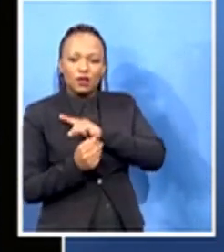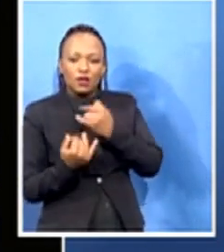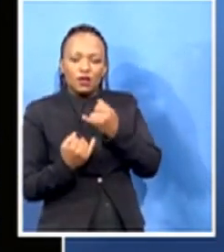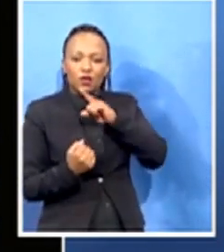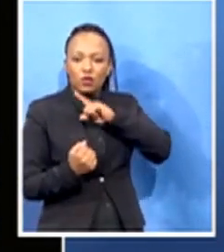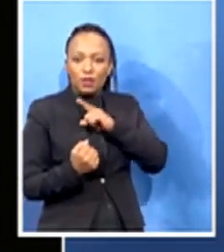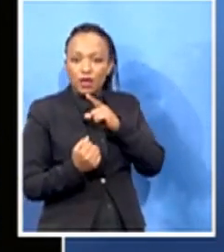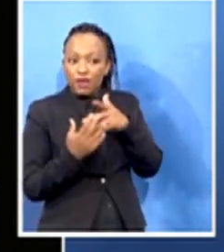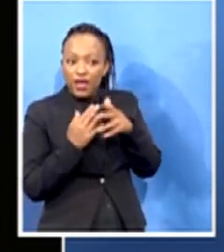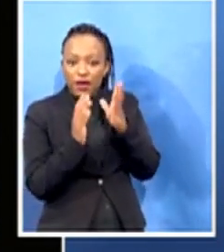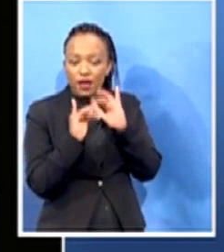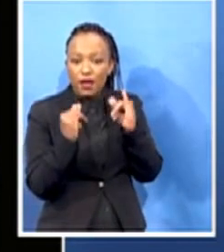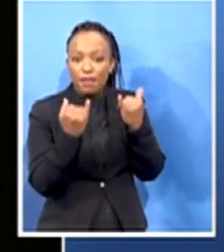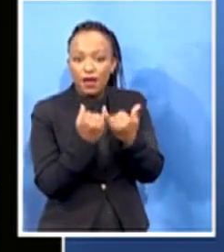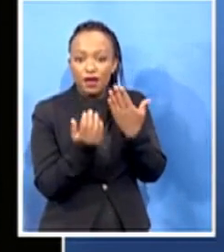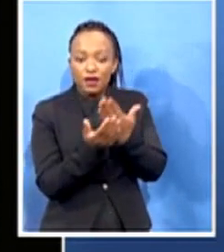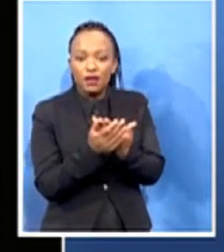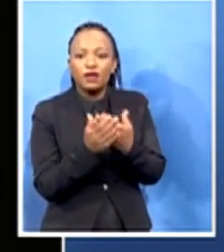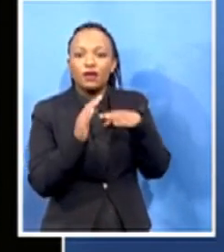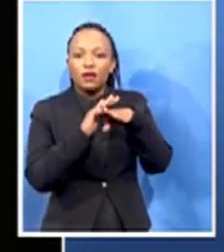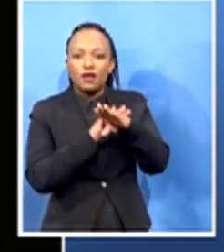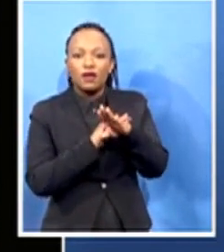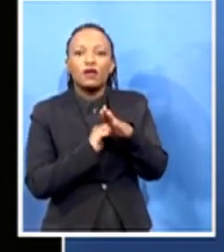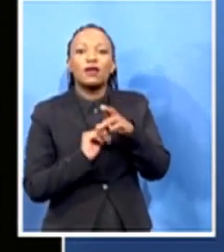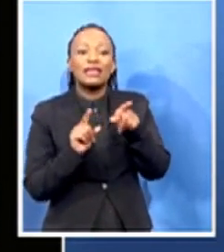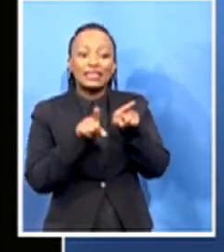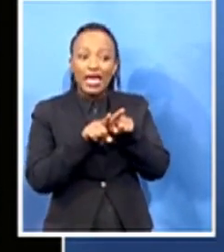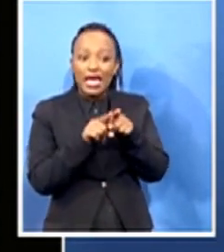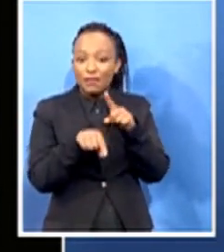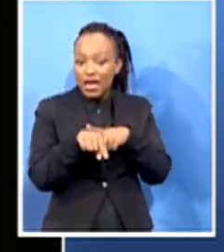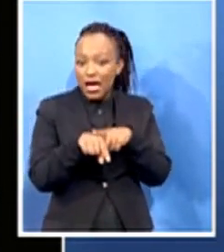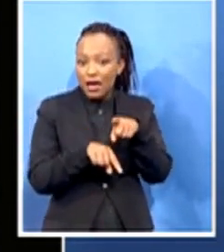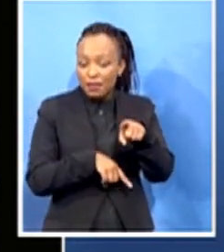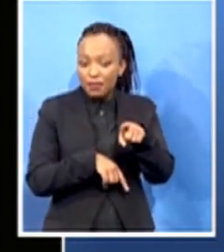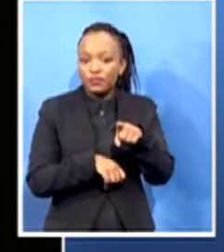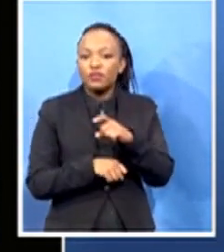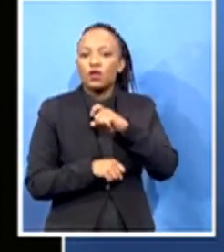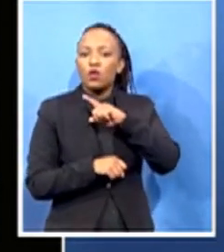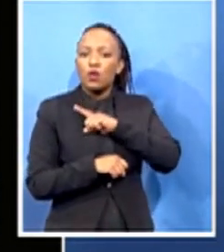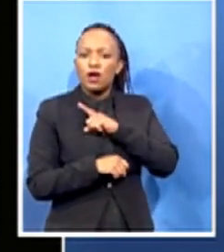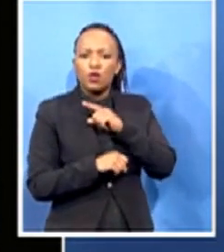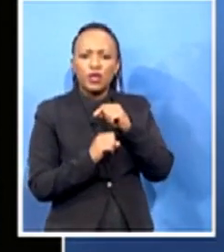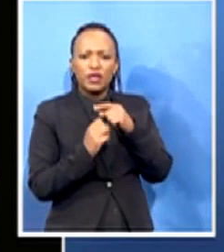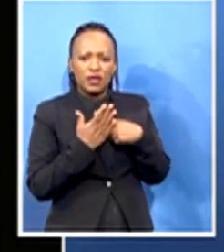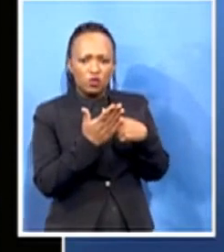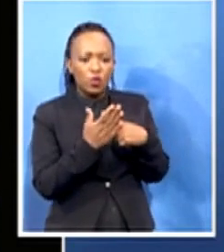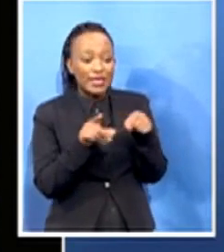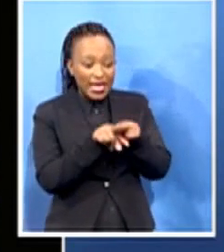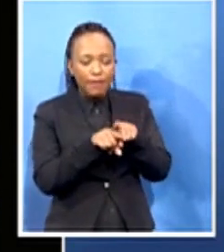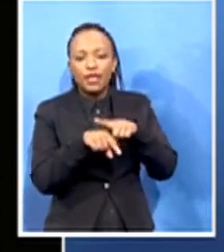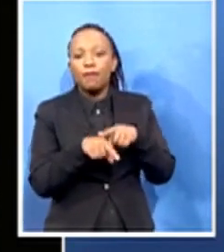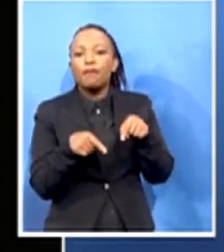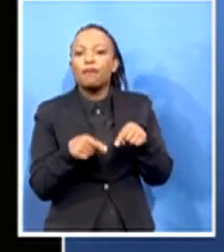board during the very same time? Because you are talking about the very same time. What I'm talking about